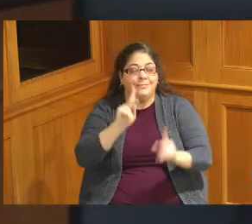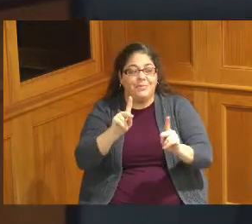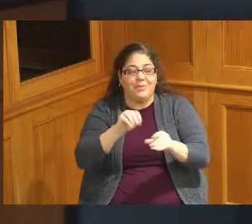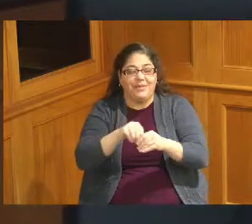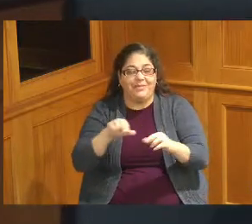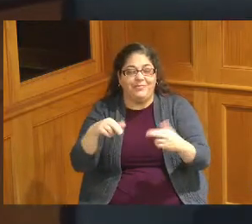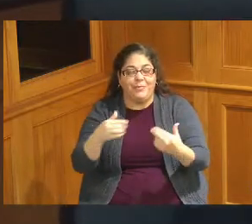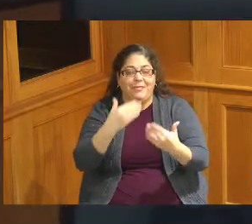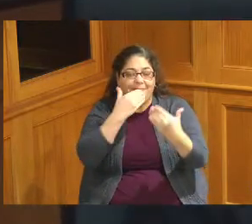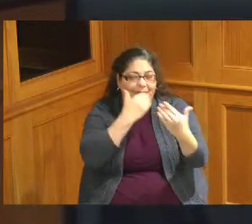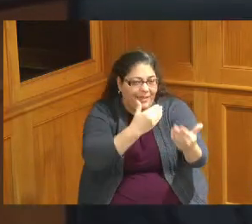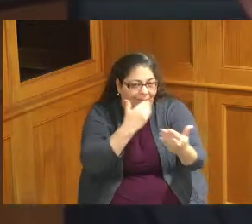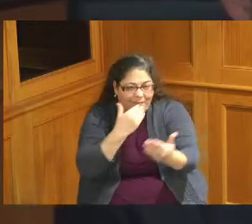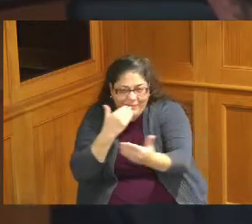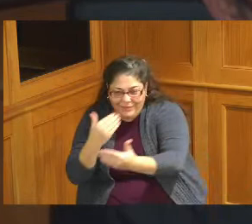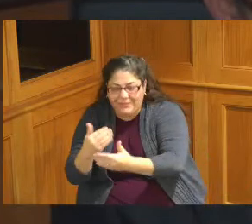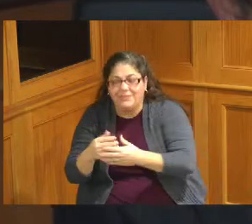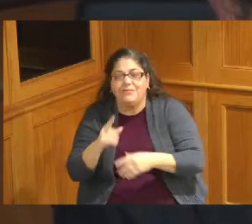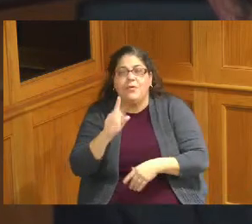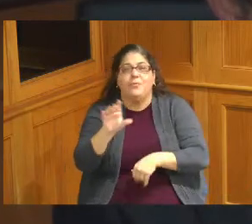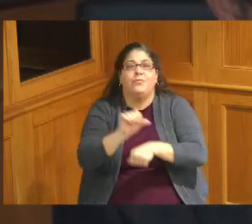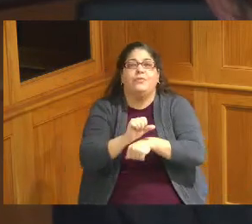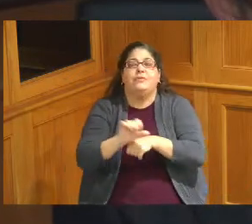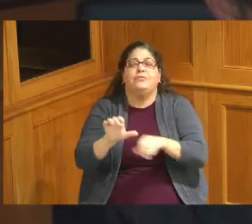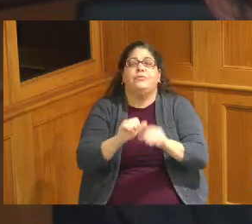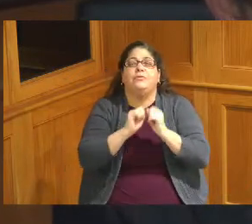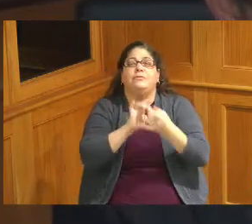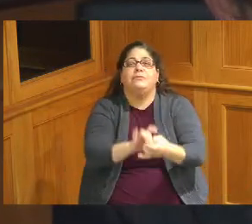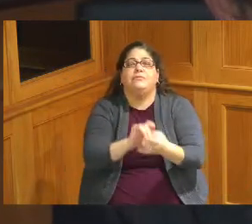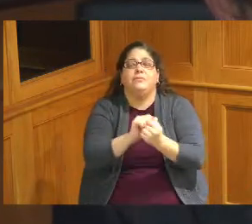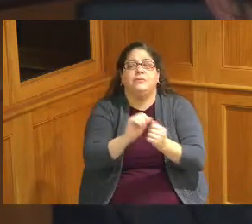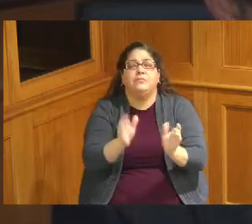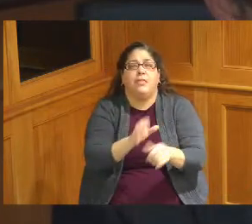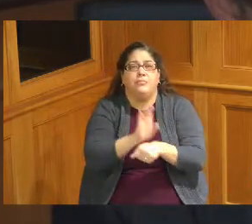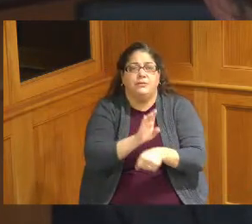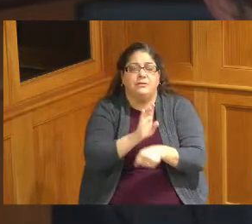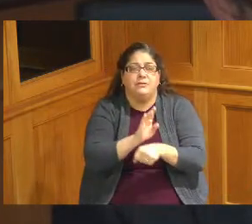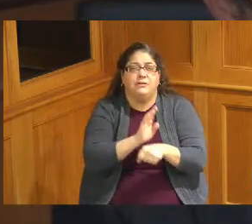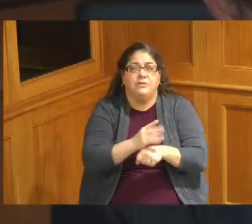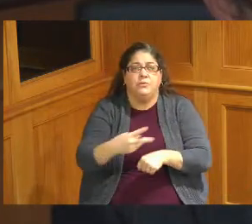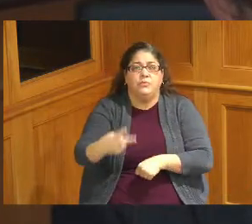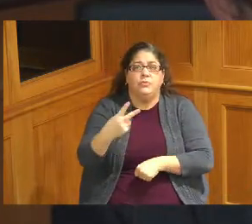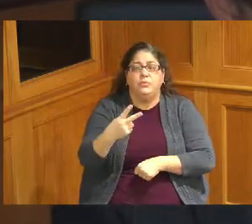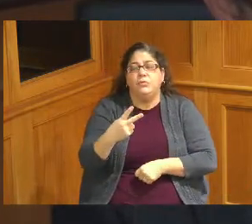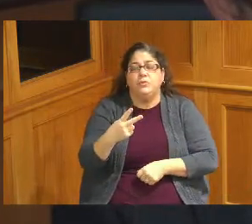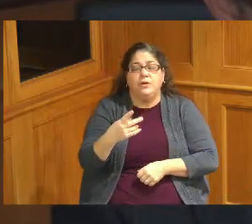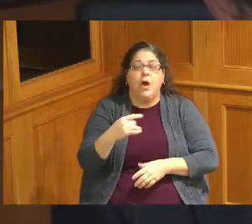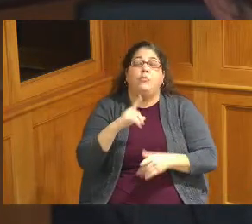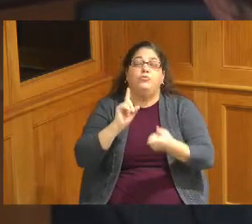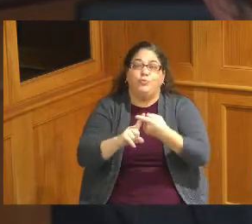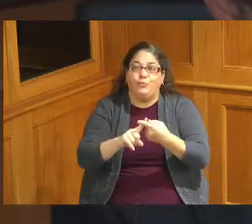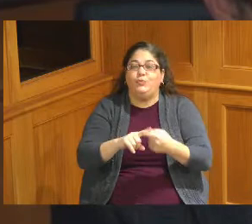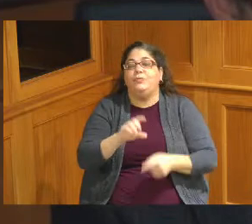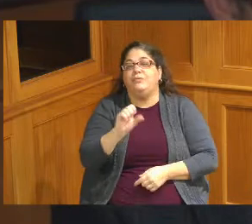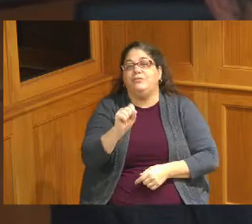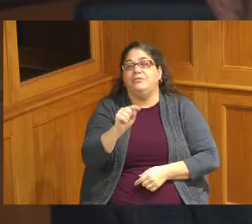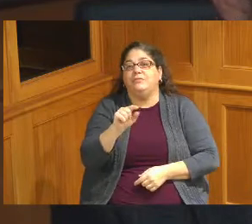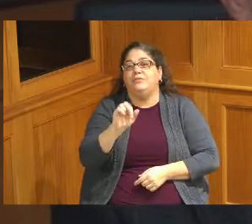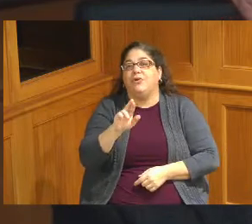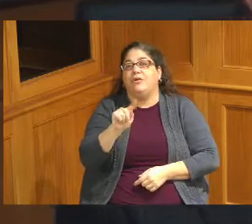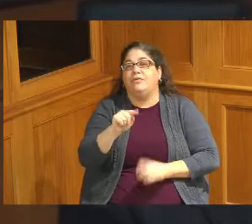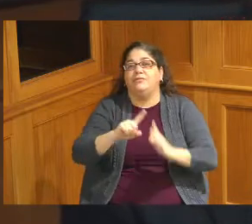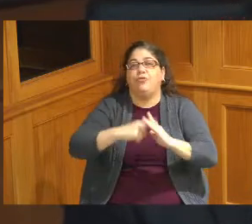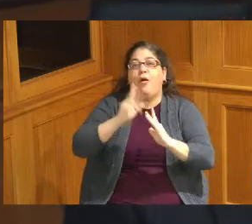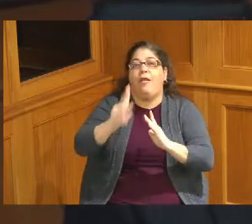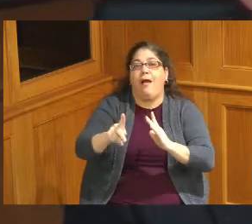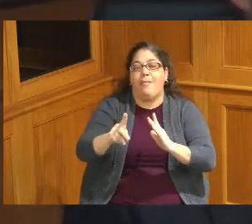for the work that they're doing related to small businesses and to startups and incubators, and always referring people over